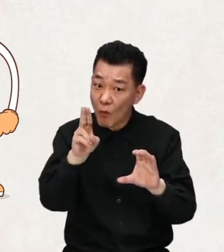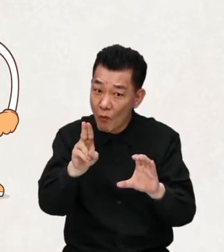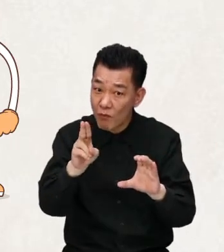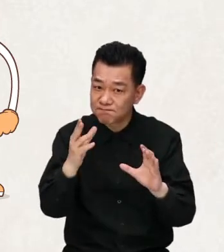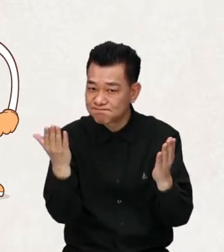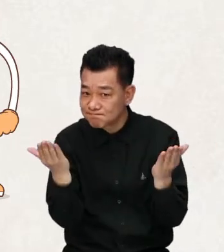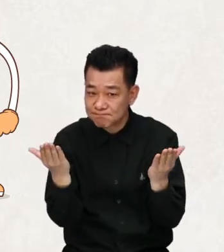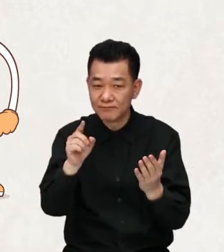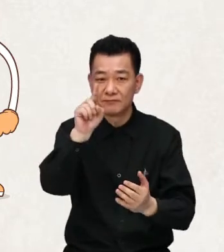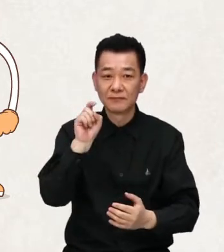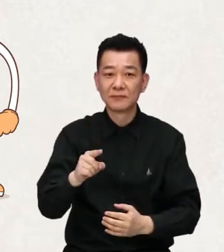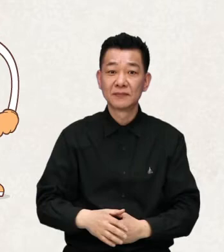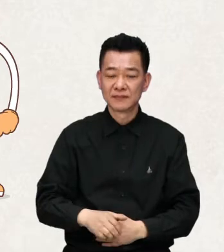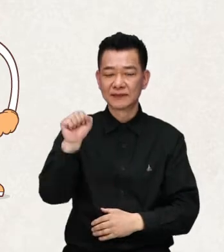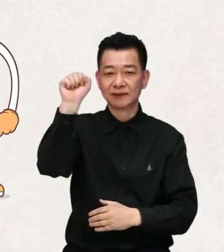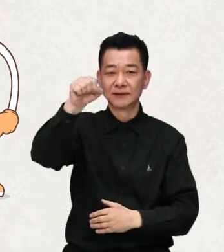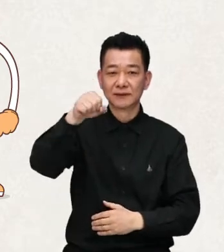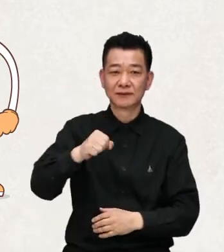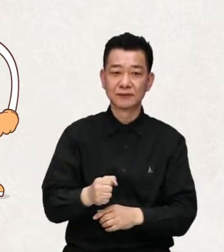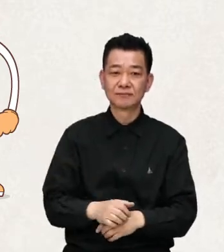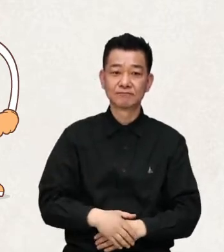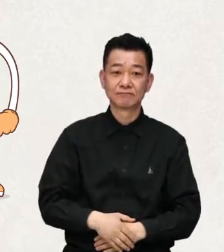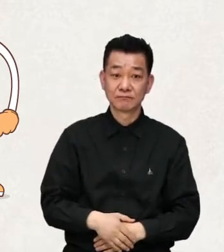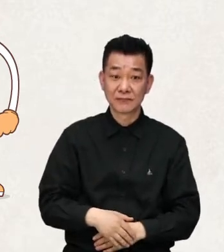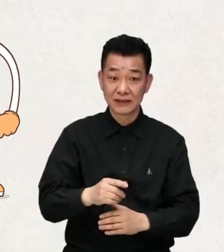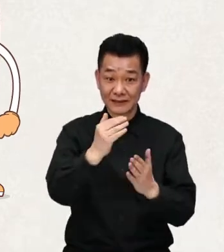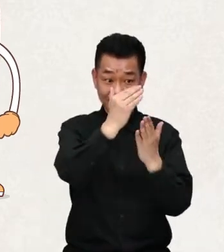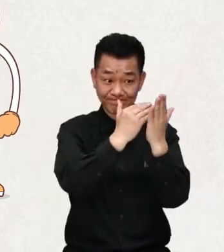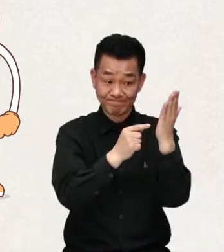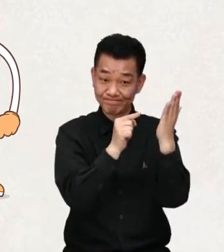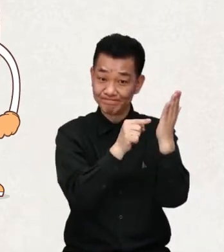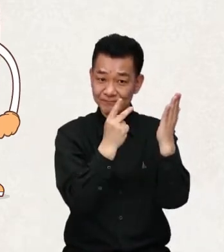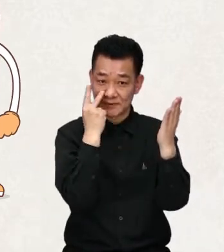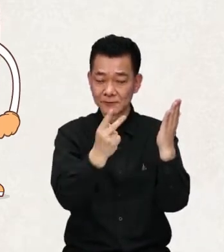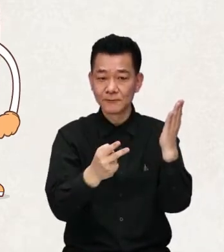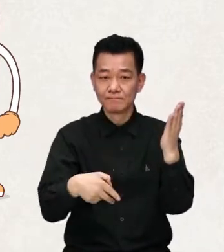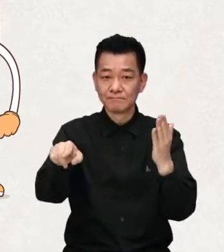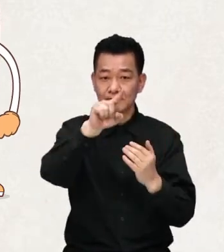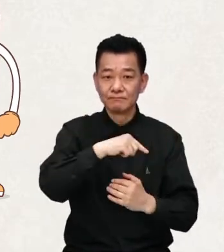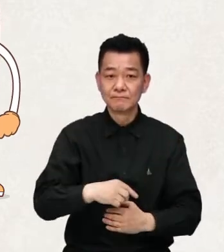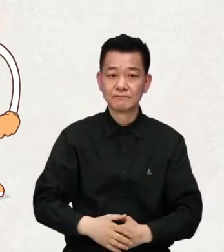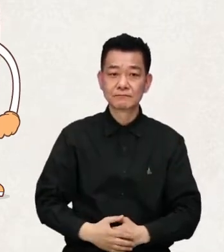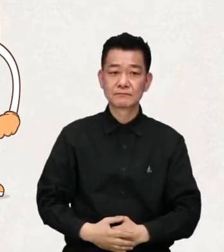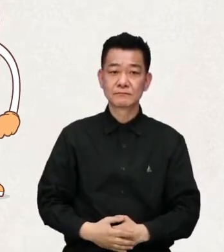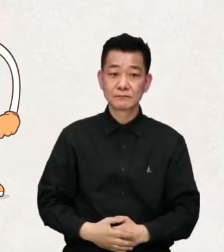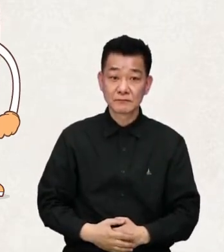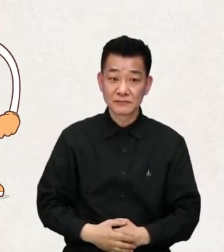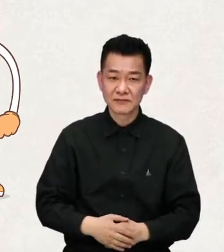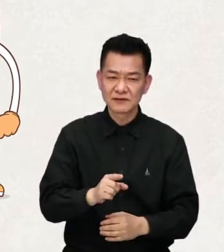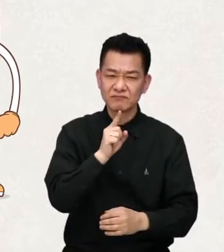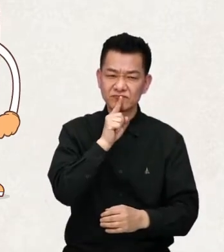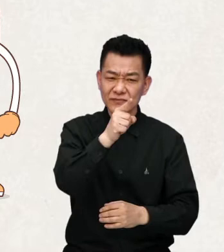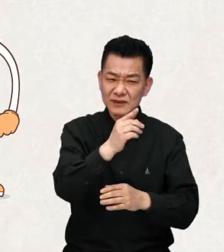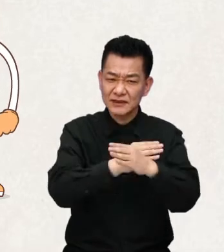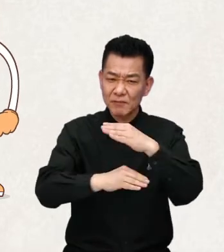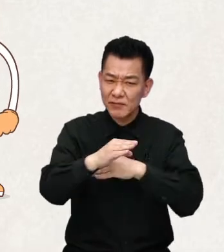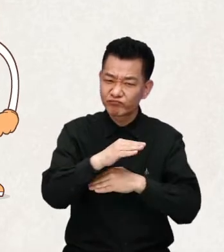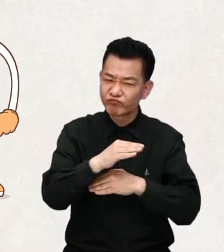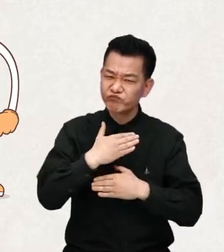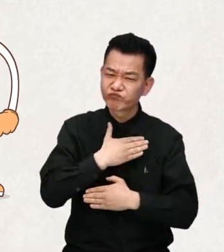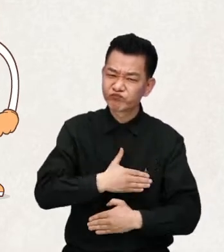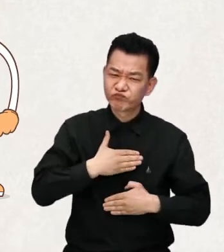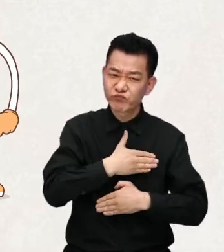convention. I agree. While learning about the content of the convention, I thought that it was